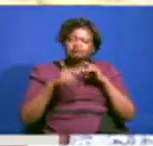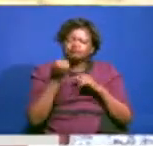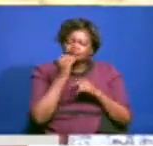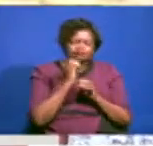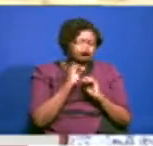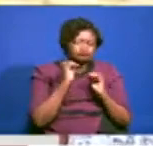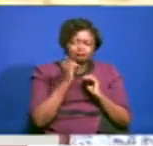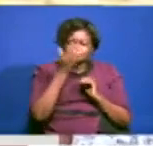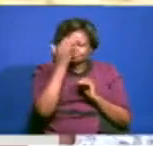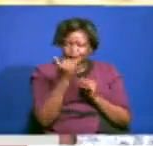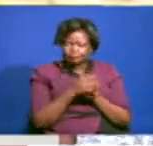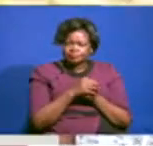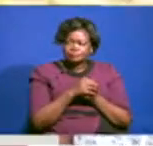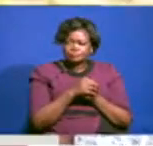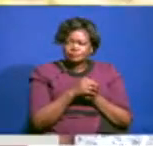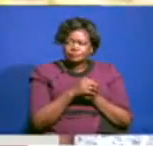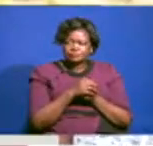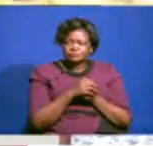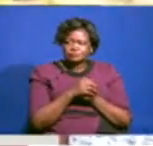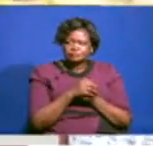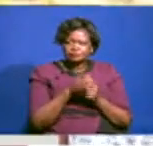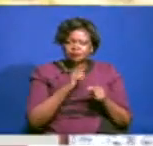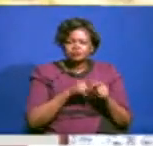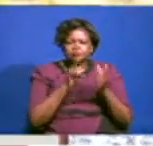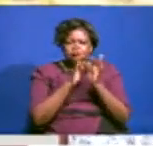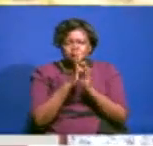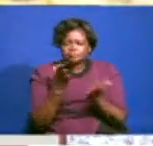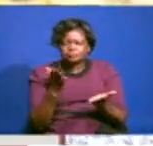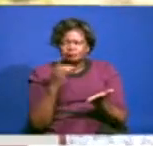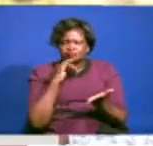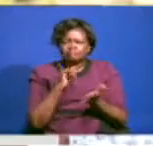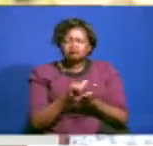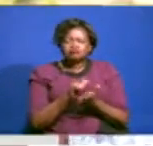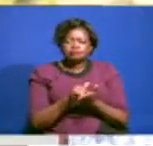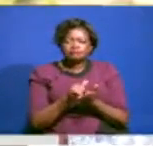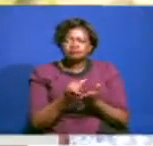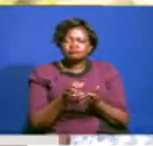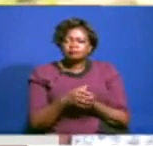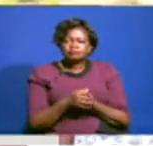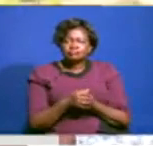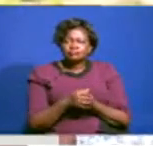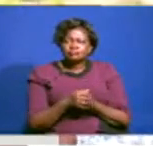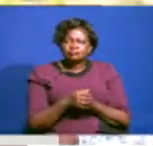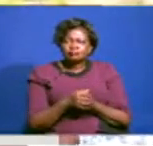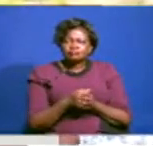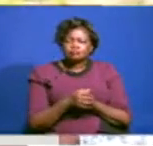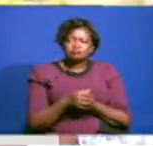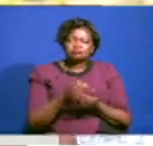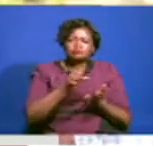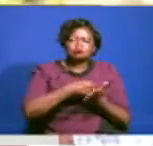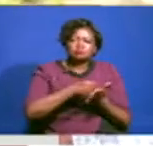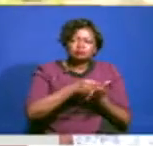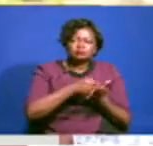Kwa sababu hata ukiingia kwa Biblia, hizo vitu ambazo hizo miguu zake